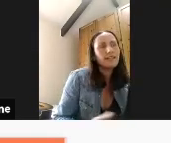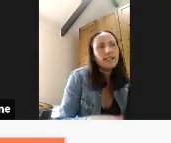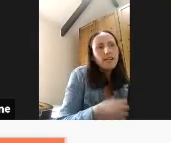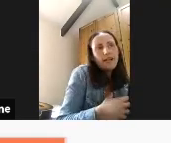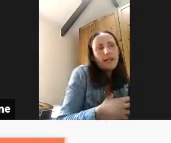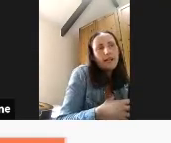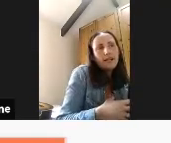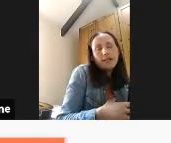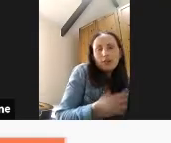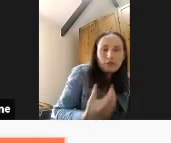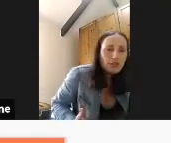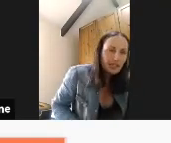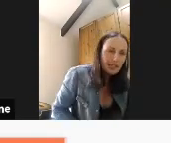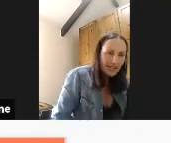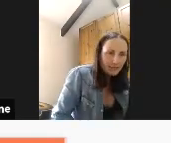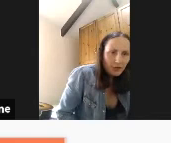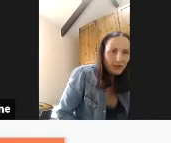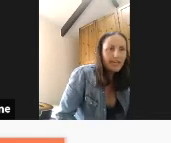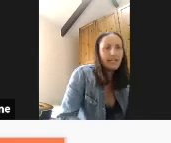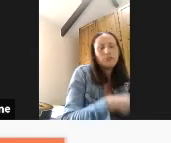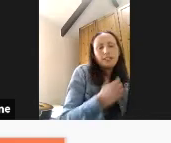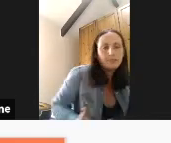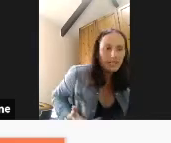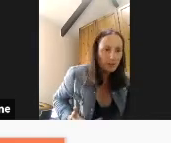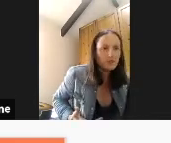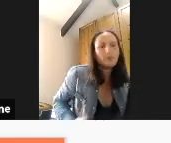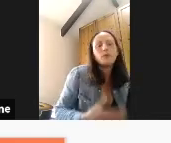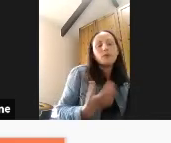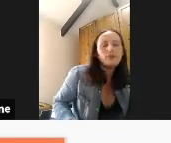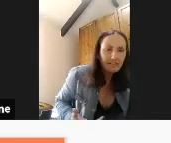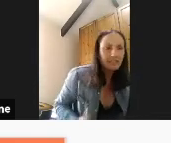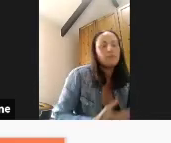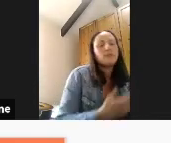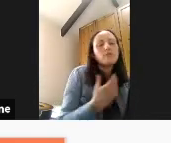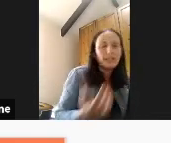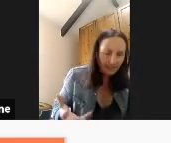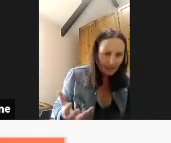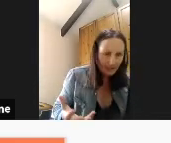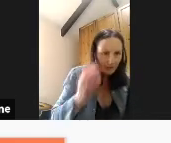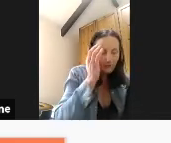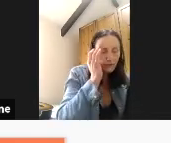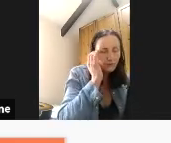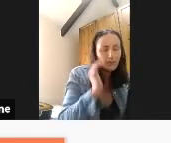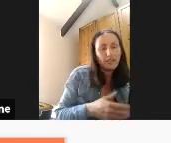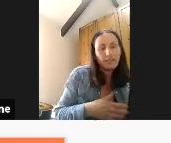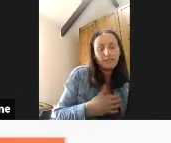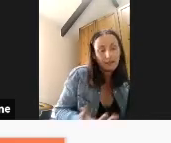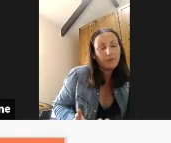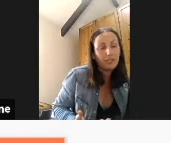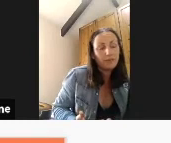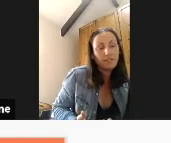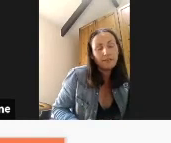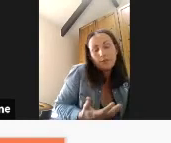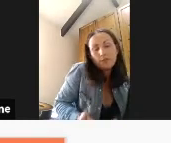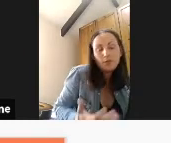creating, you know, reducing the admin overhead, trying to make it more simple and effective to run these kind of community scale